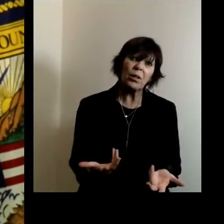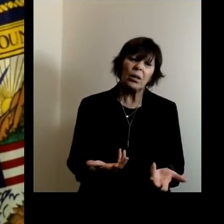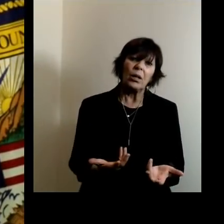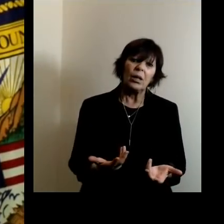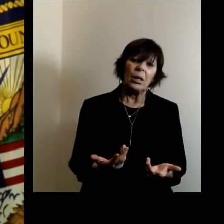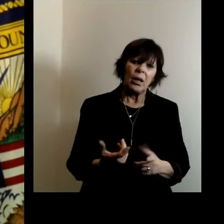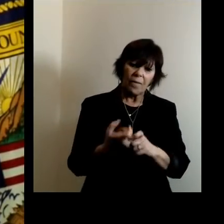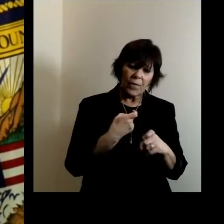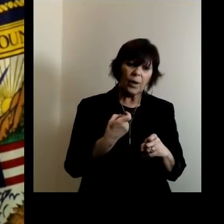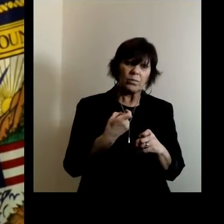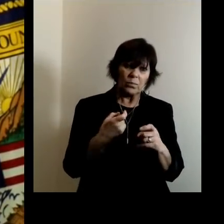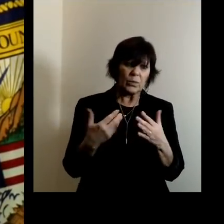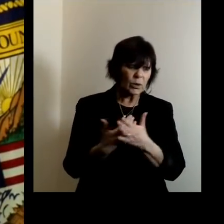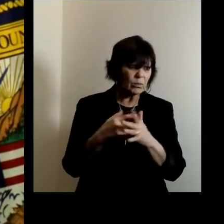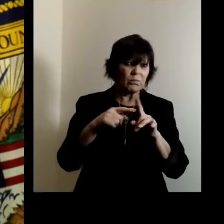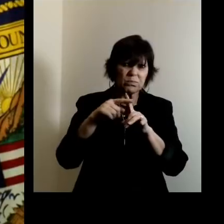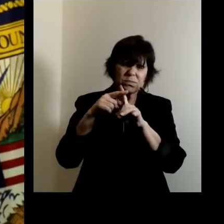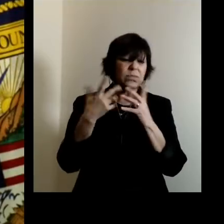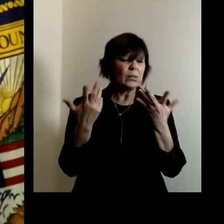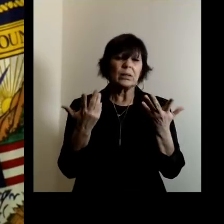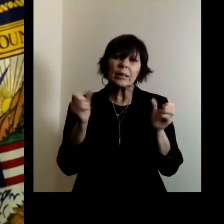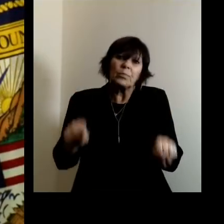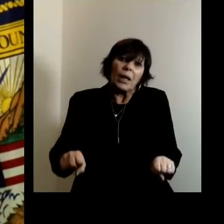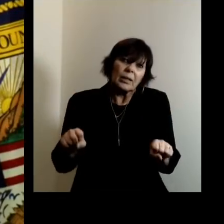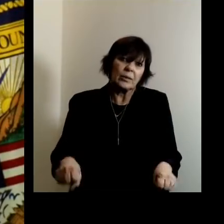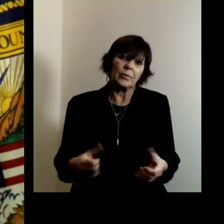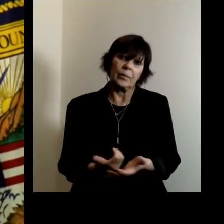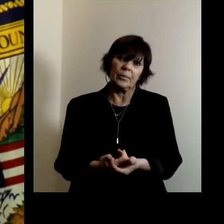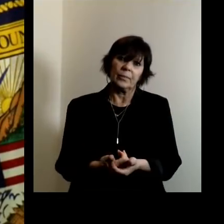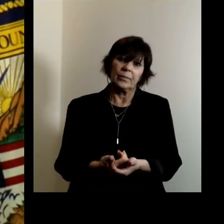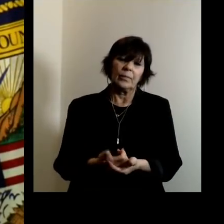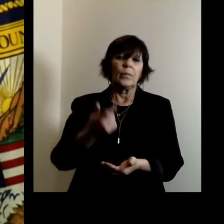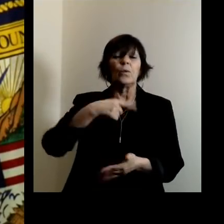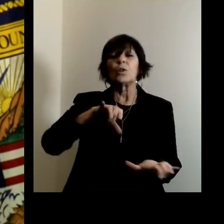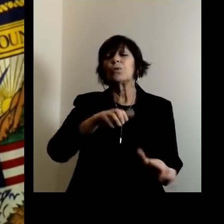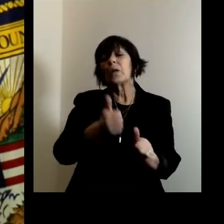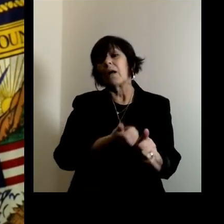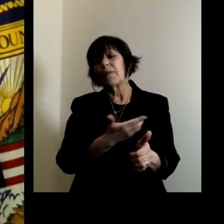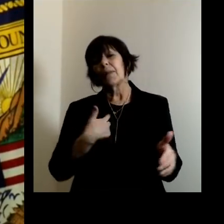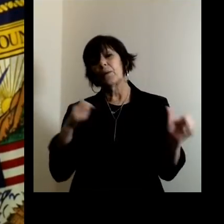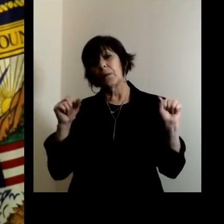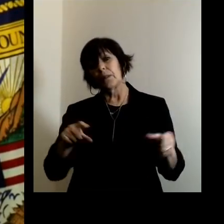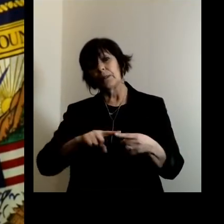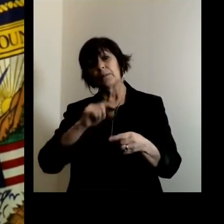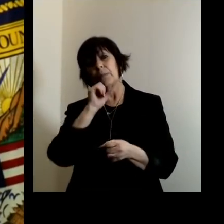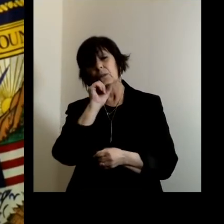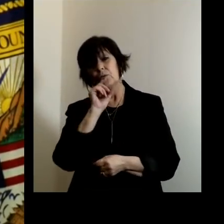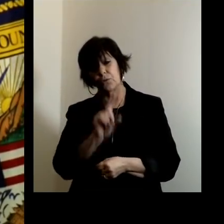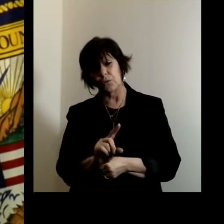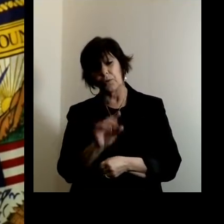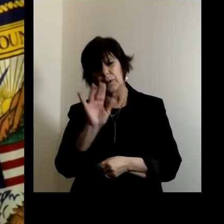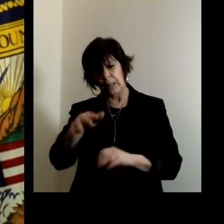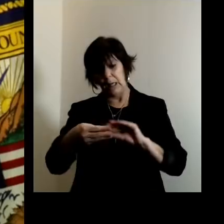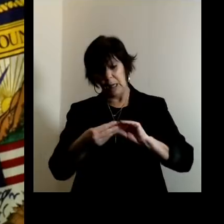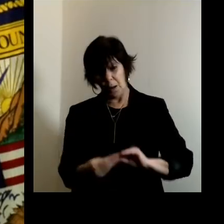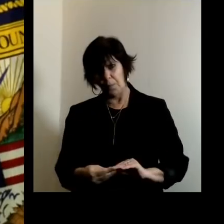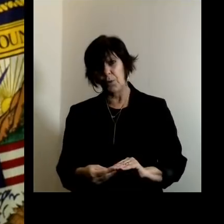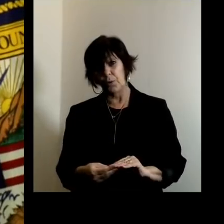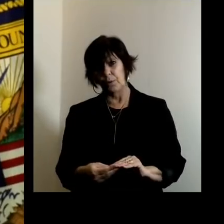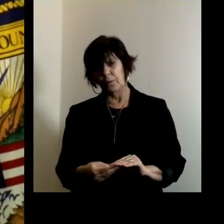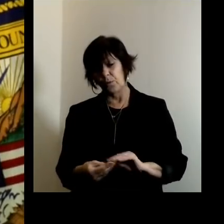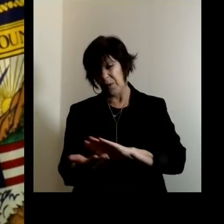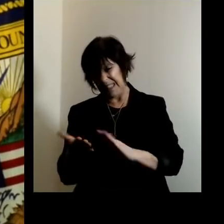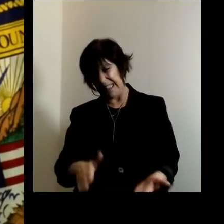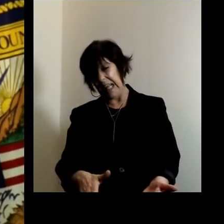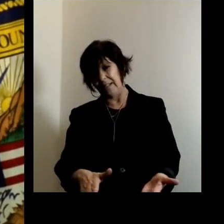on the rate of new cases, it's possible it could happen. And we're doing everything possible to ensure that that number regarding the deaths